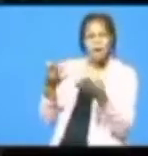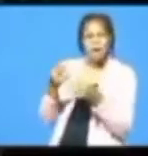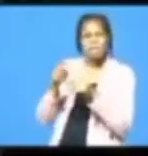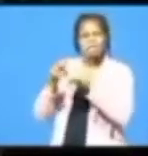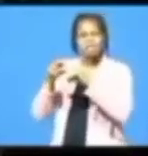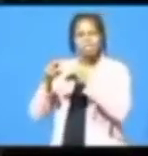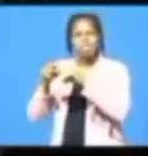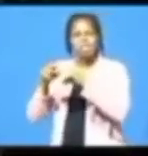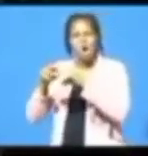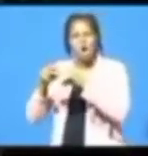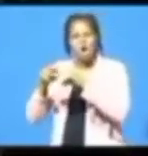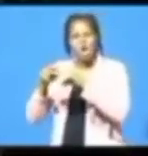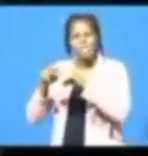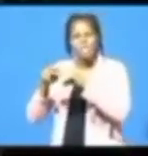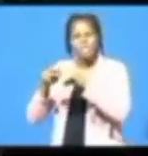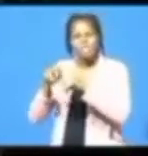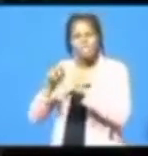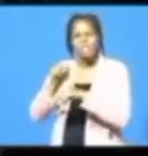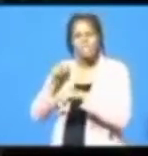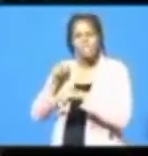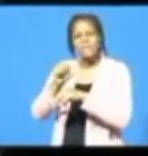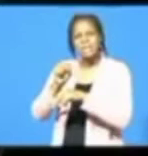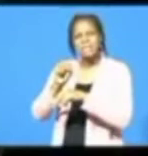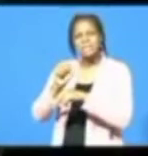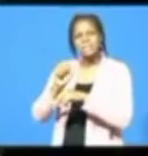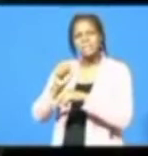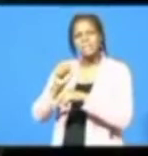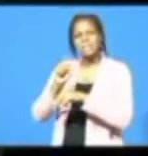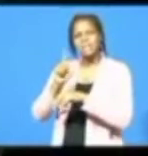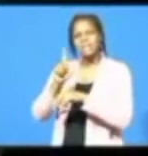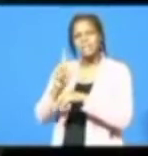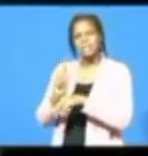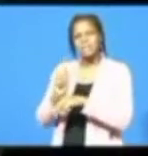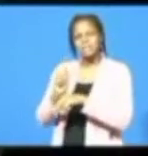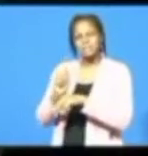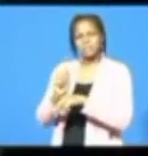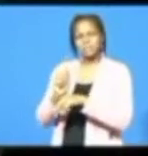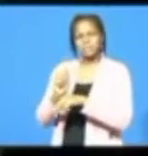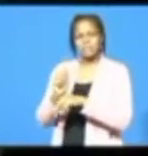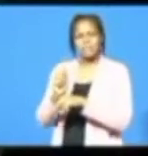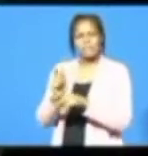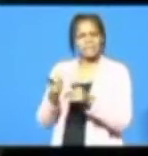he poured the salt into the water, and the salt,